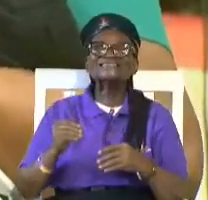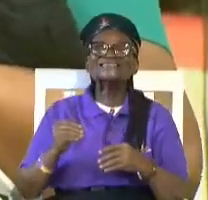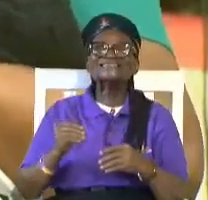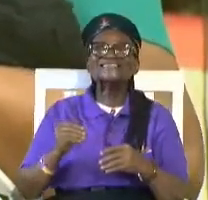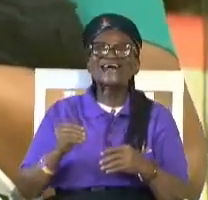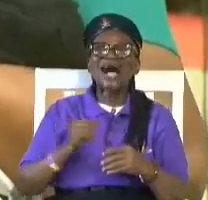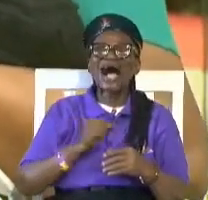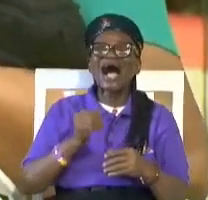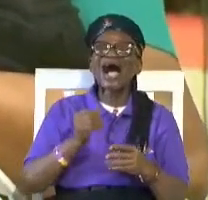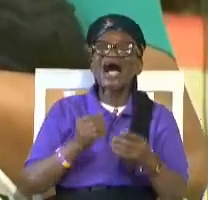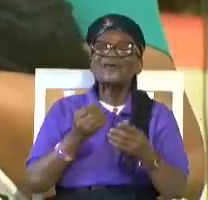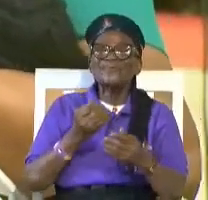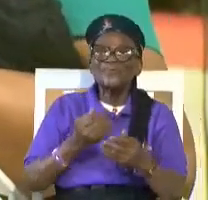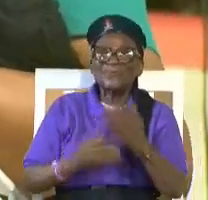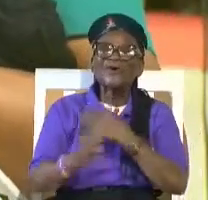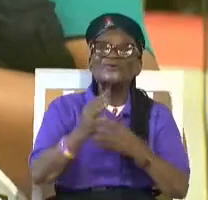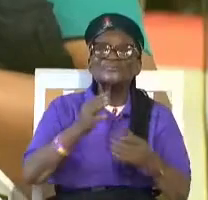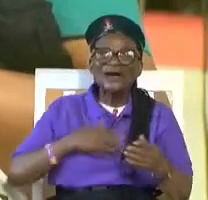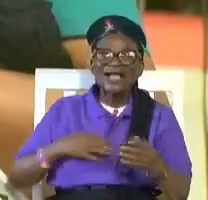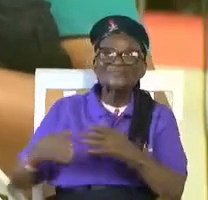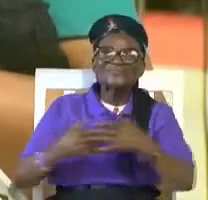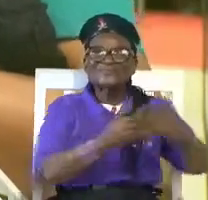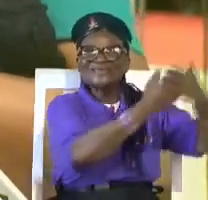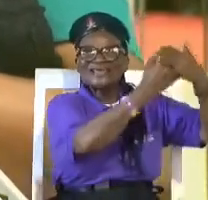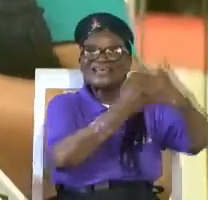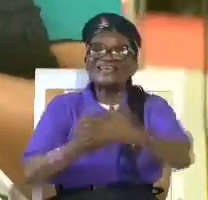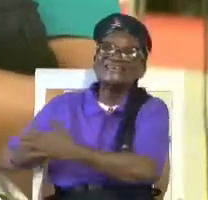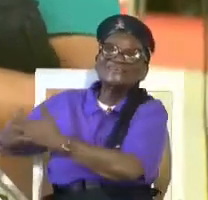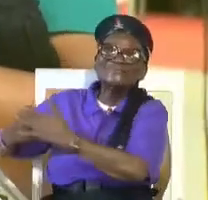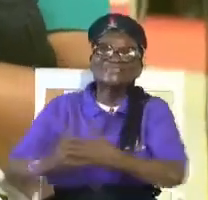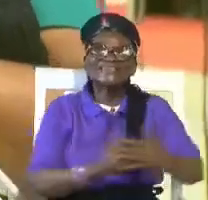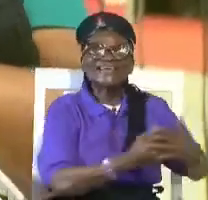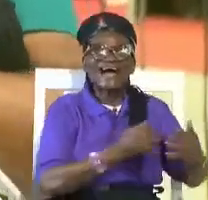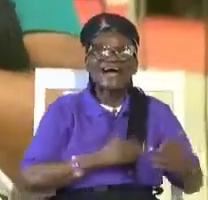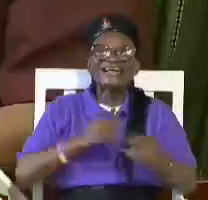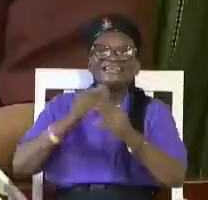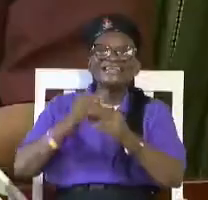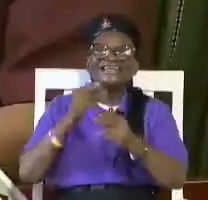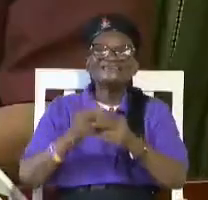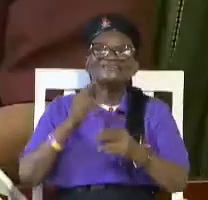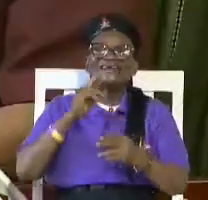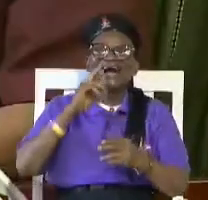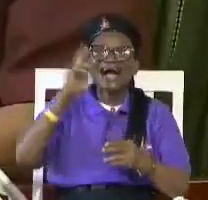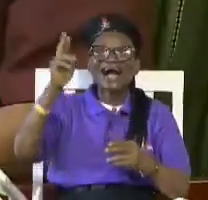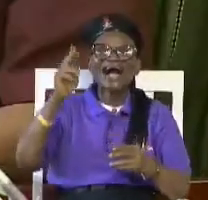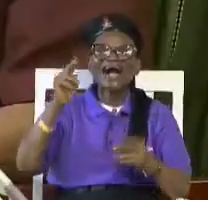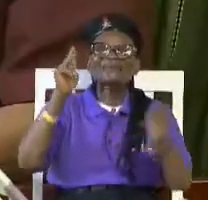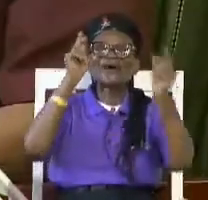30th. And this is my baby. I name her Perfect Jubilee. This is my